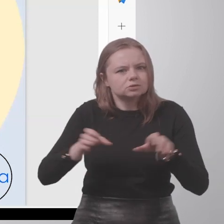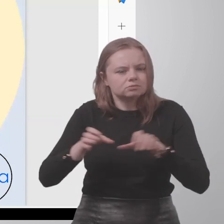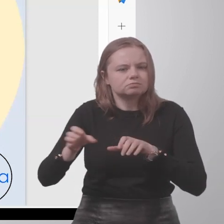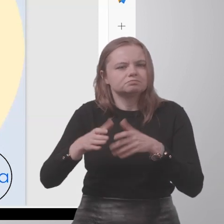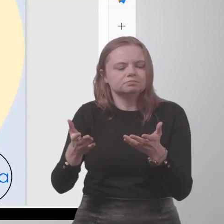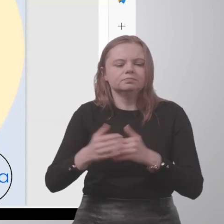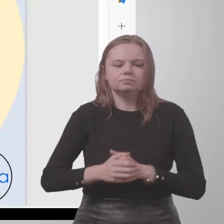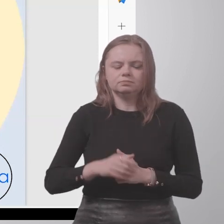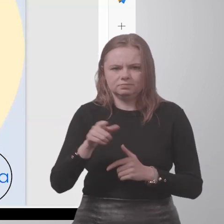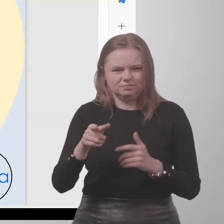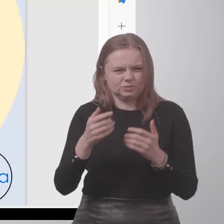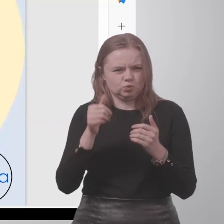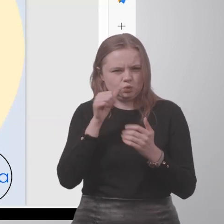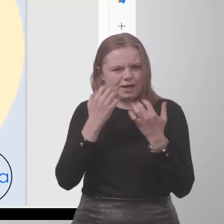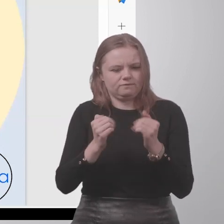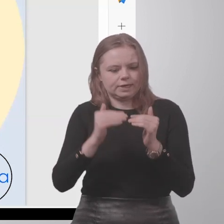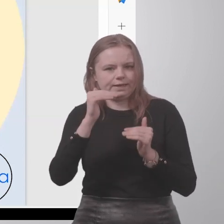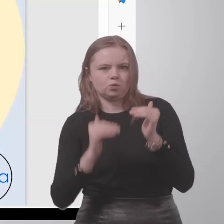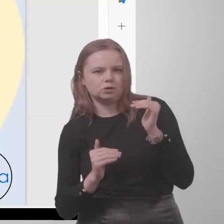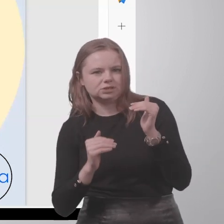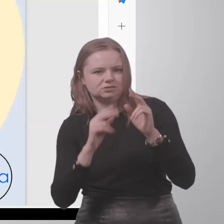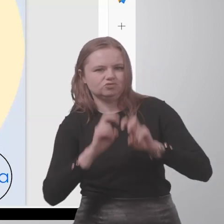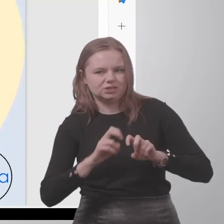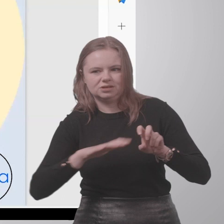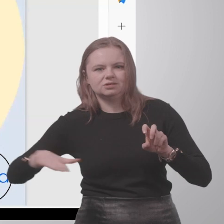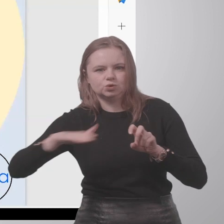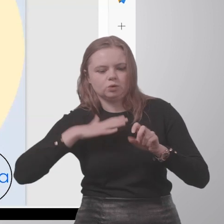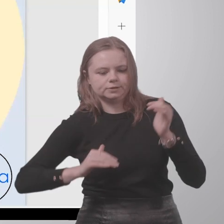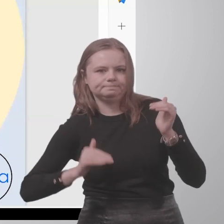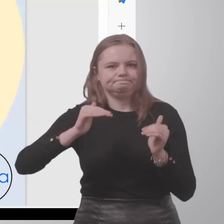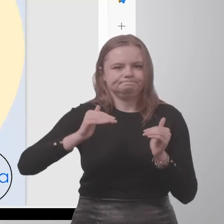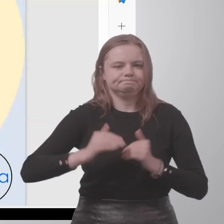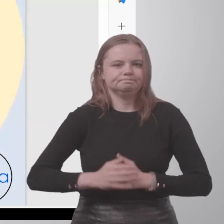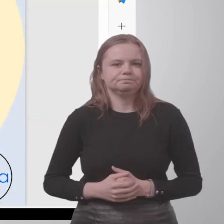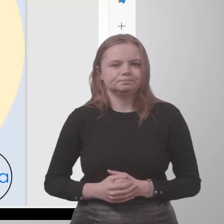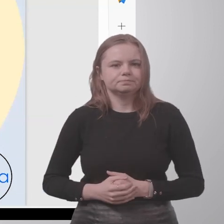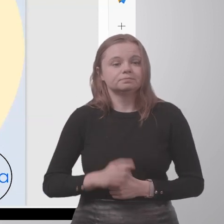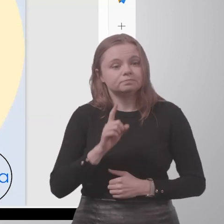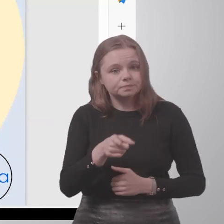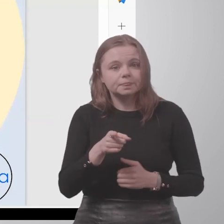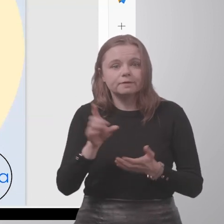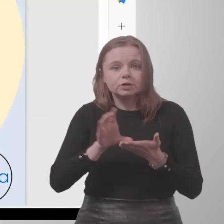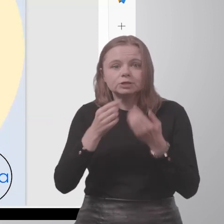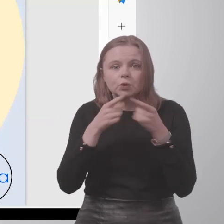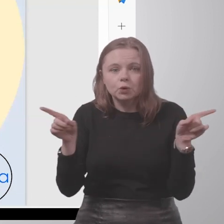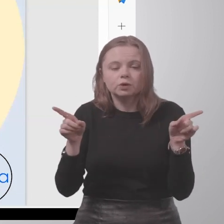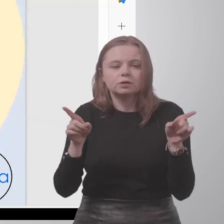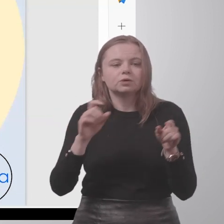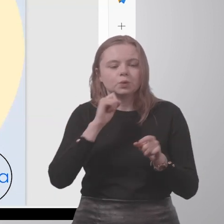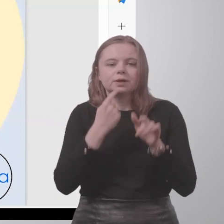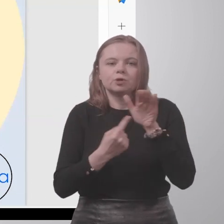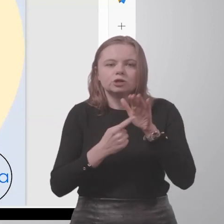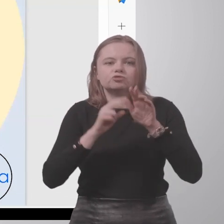really address stubborn inequalities which persist within the research and innovation ecosystem. For this particular call, EDICa